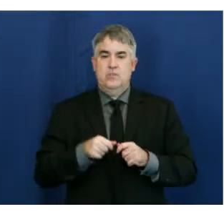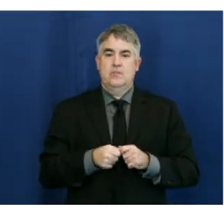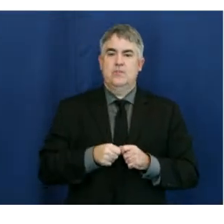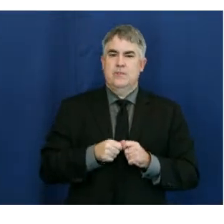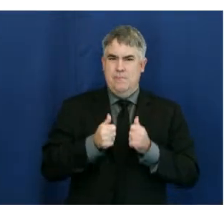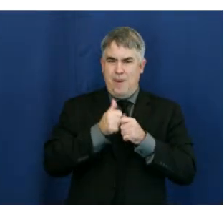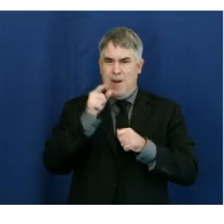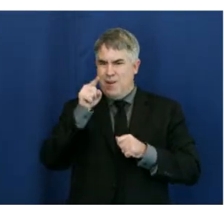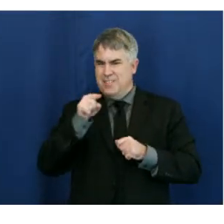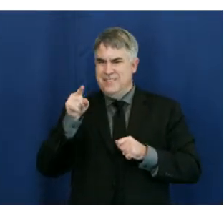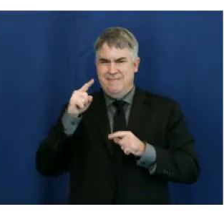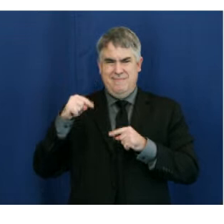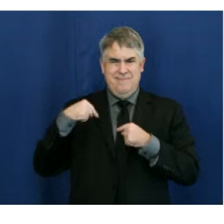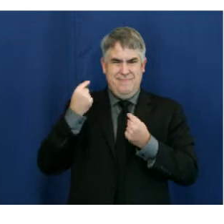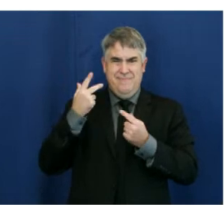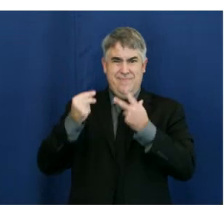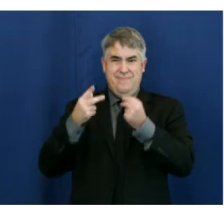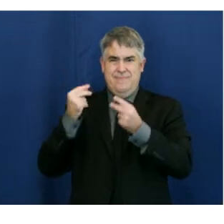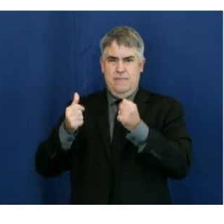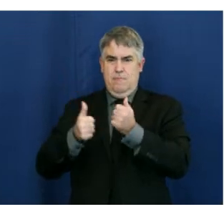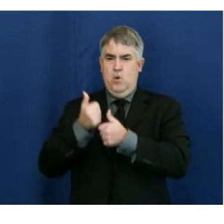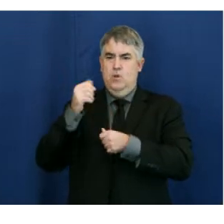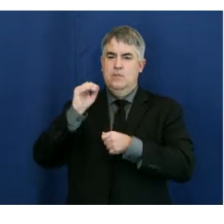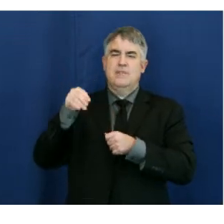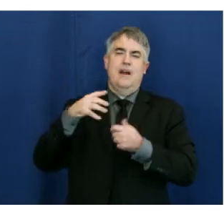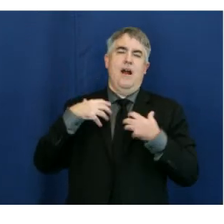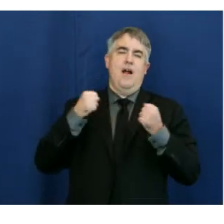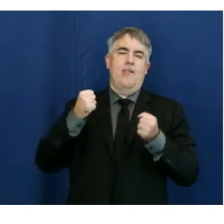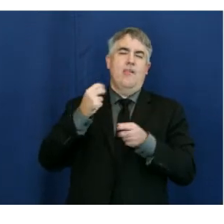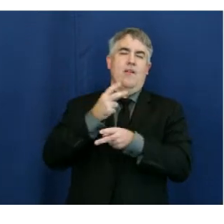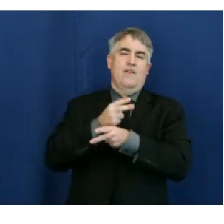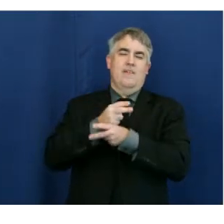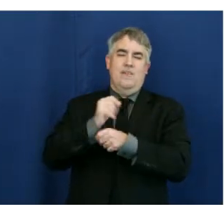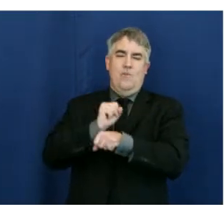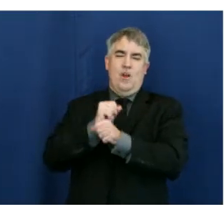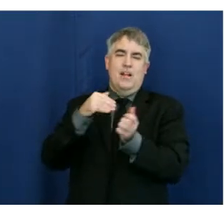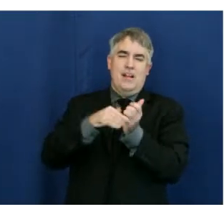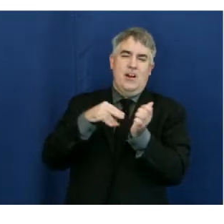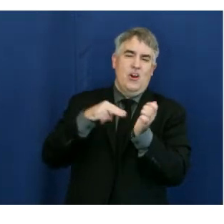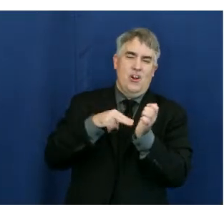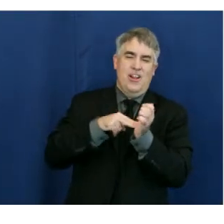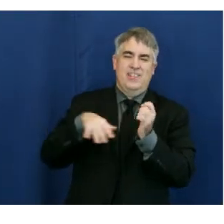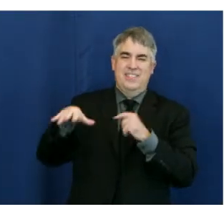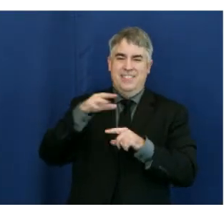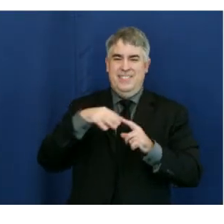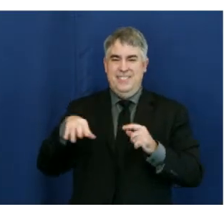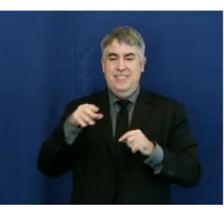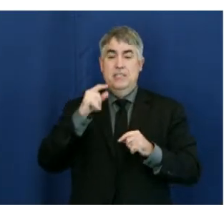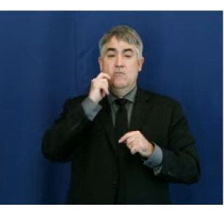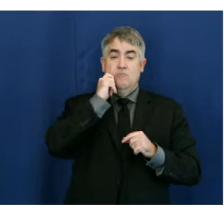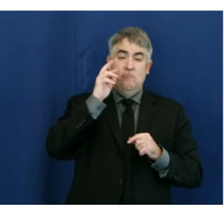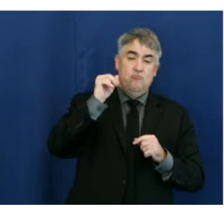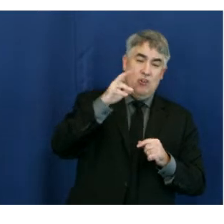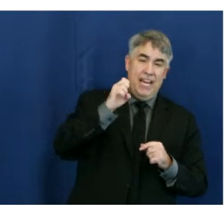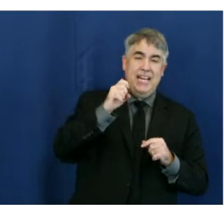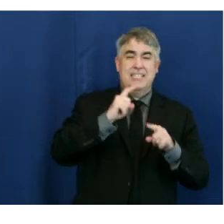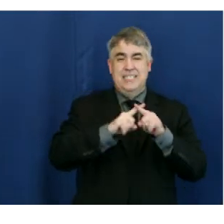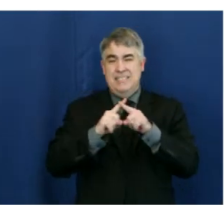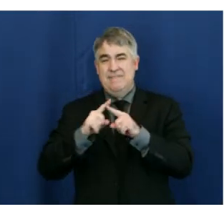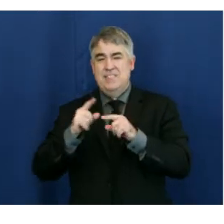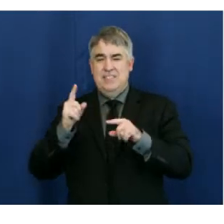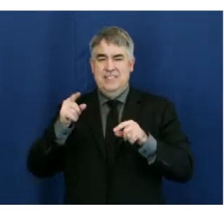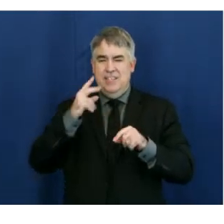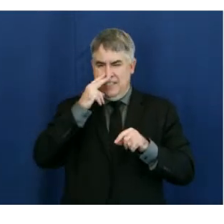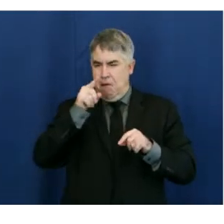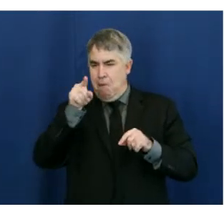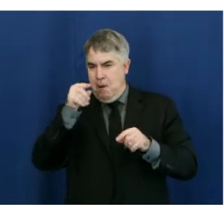workers, and so your breakdown, both race and ethnicity, gender and geography, will in large part track